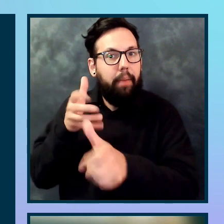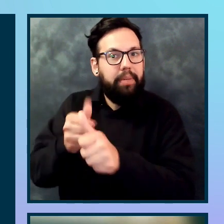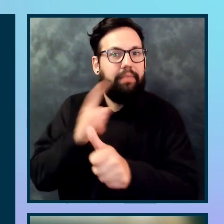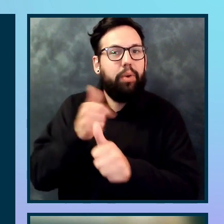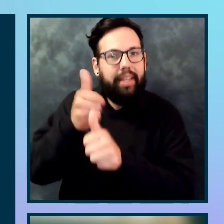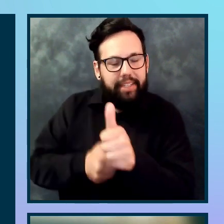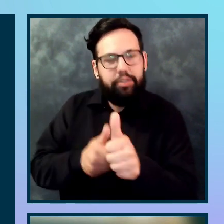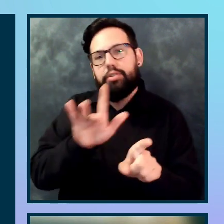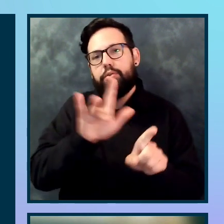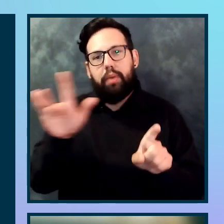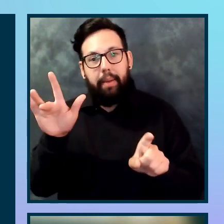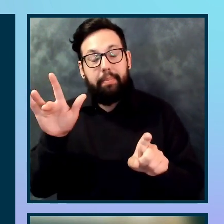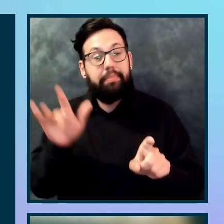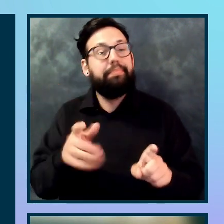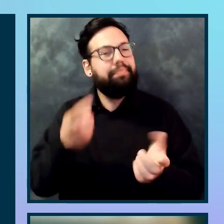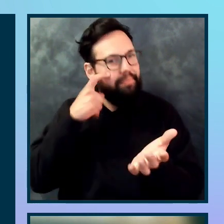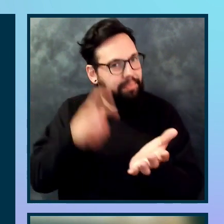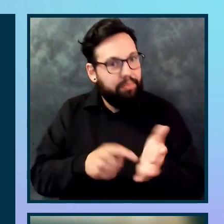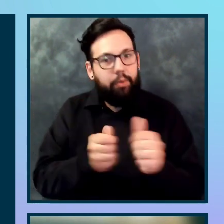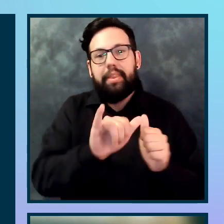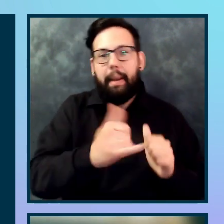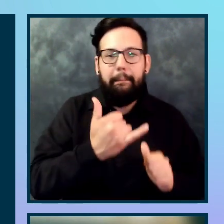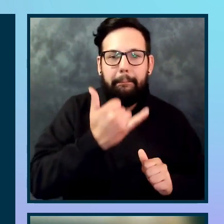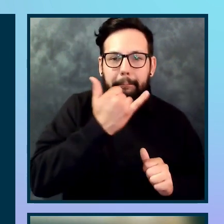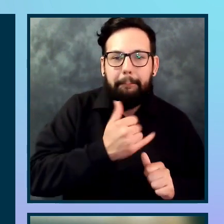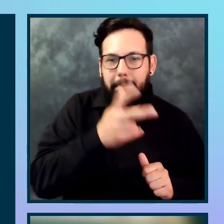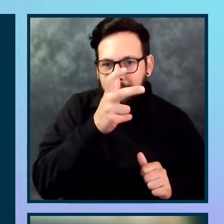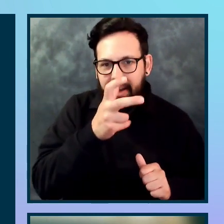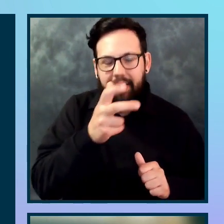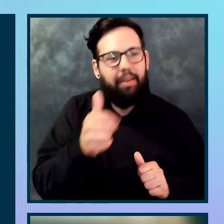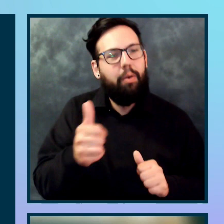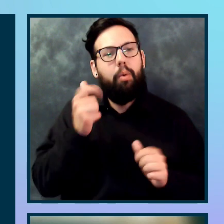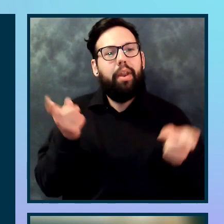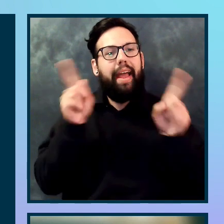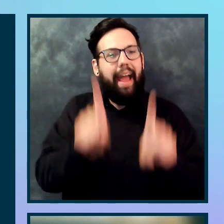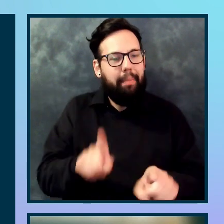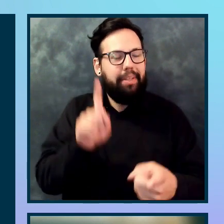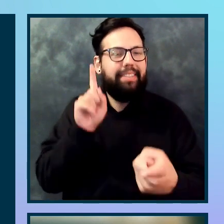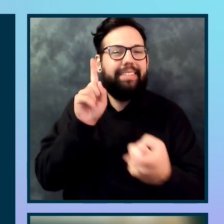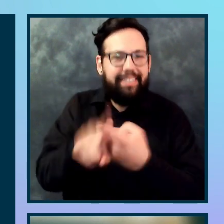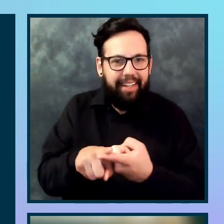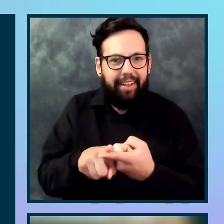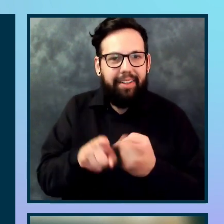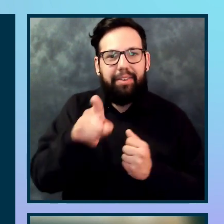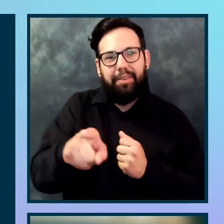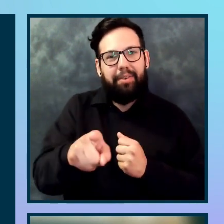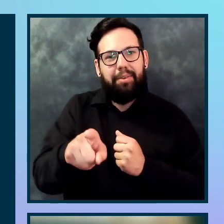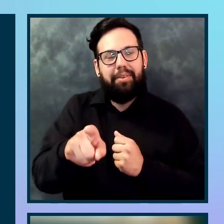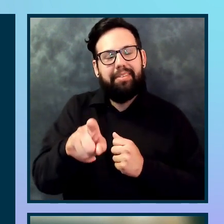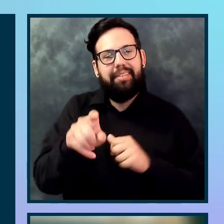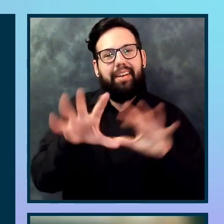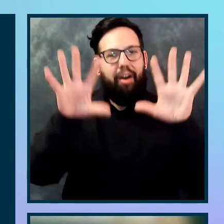However, with this bug, that does not happen until you do the classic turn it off and turn it back